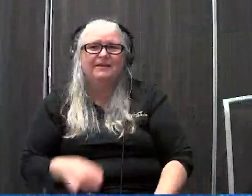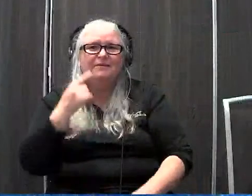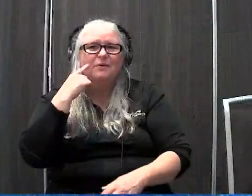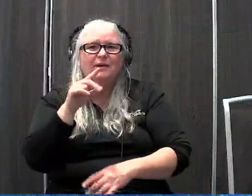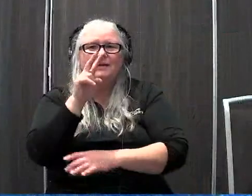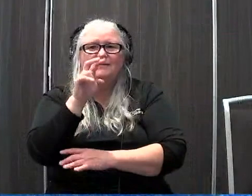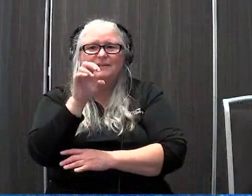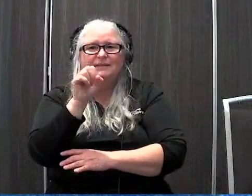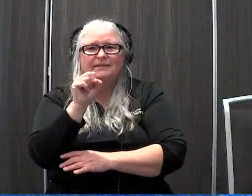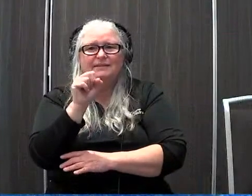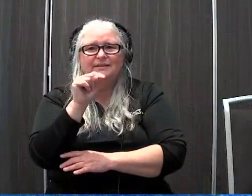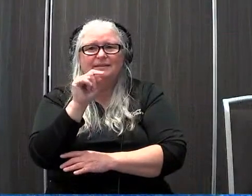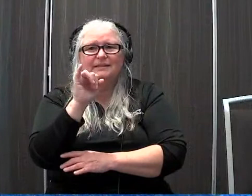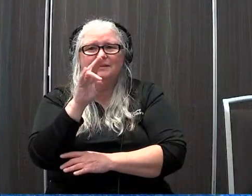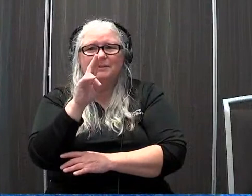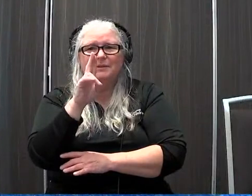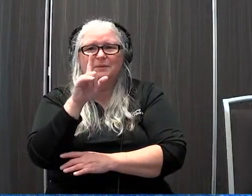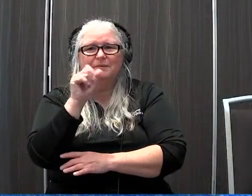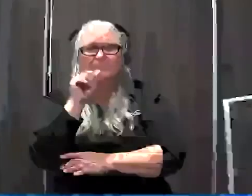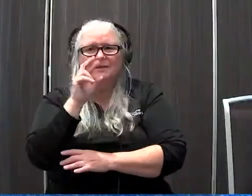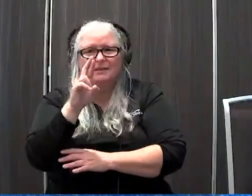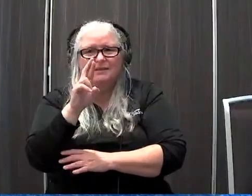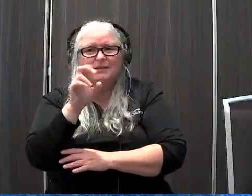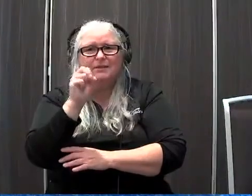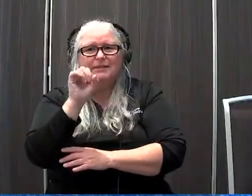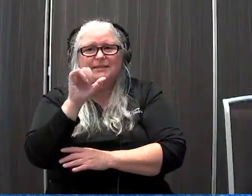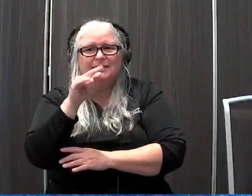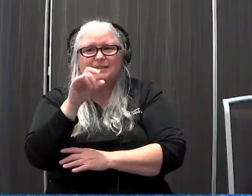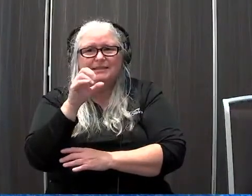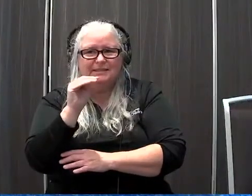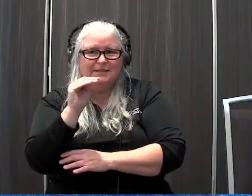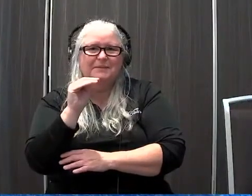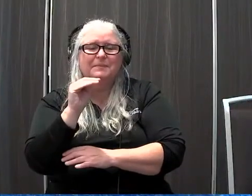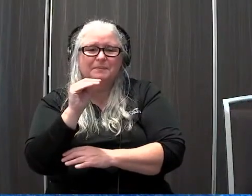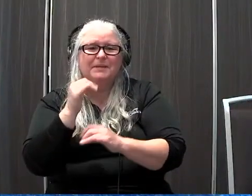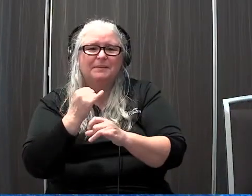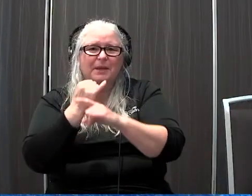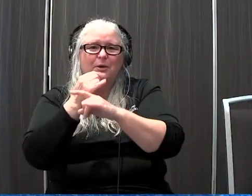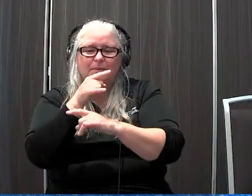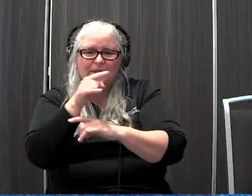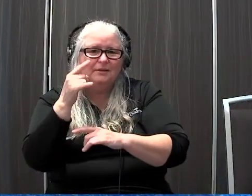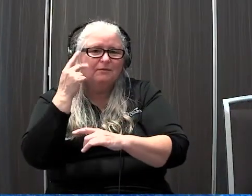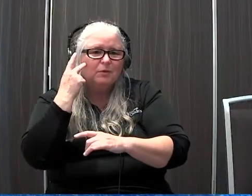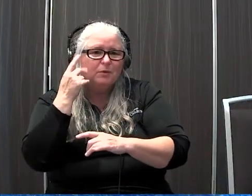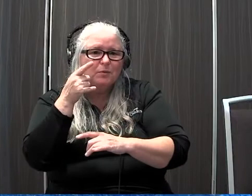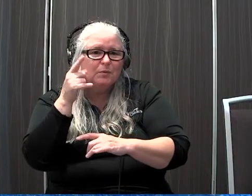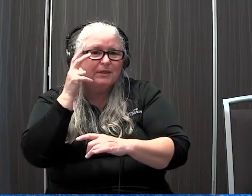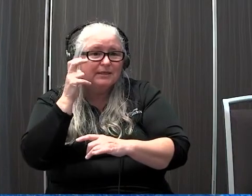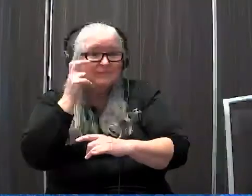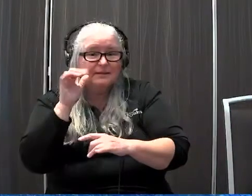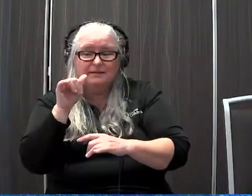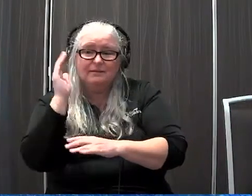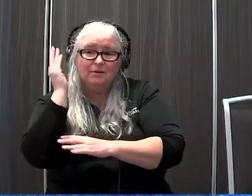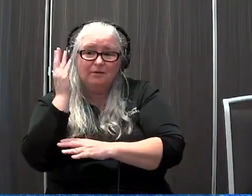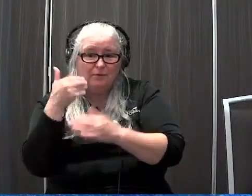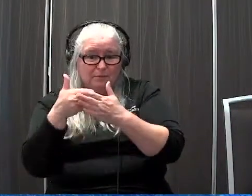impairments, if you were on the presentation right before this, you just heard a lot about this. And if you weren't able to attend